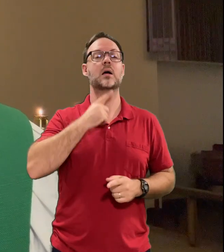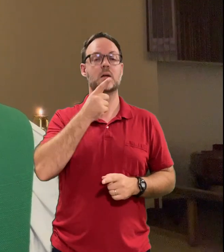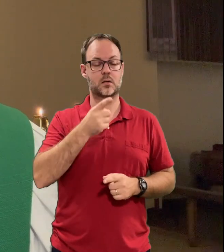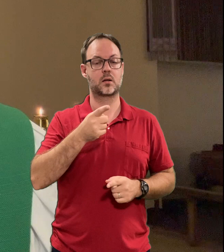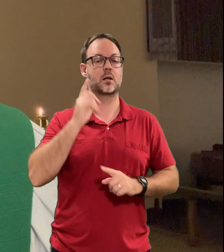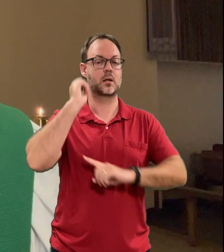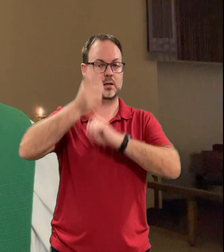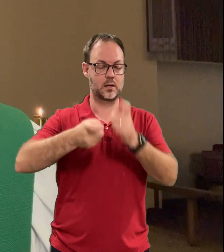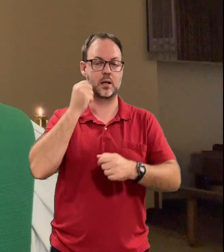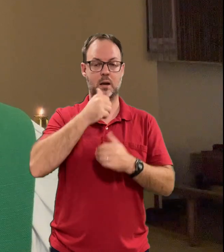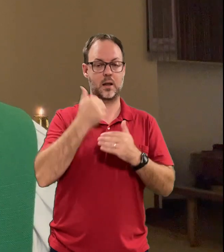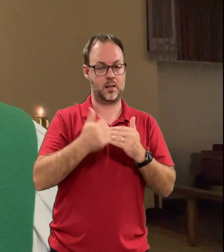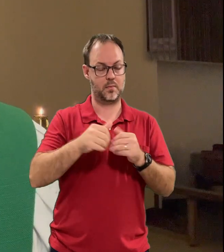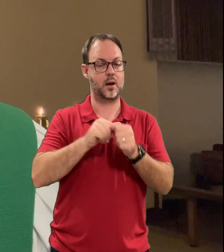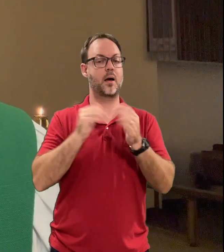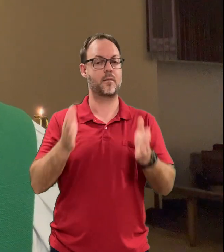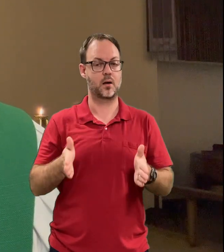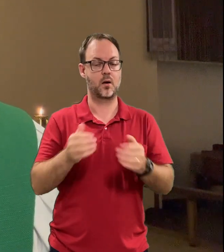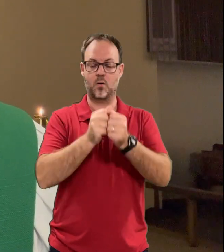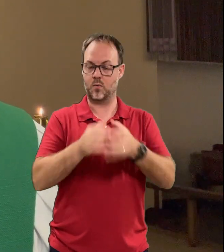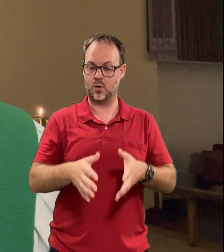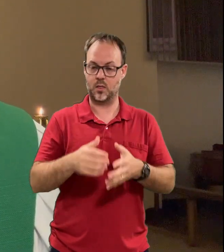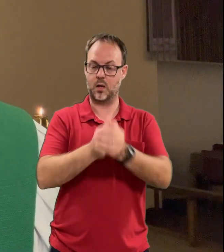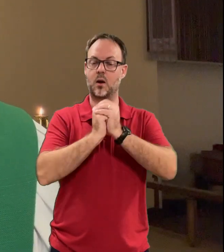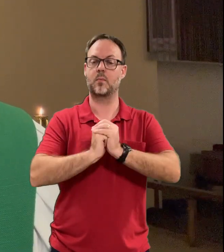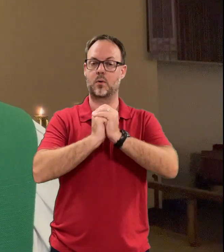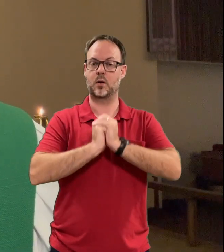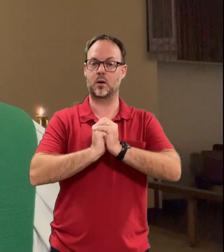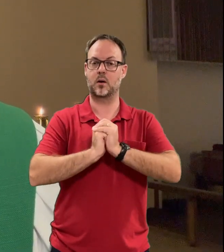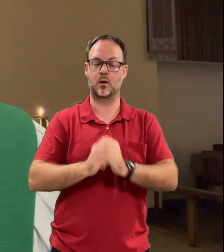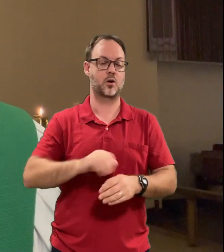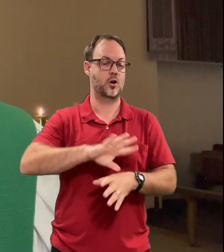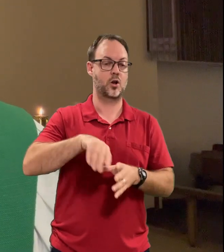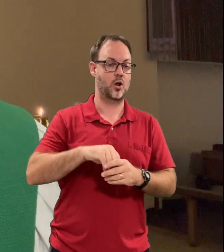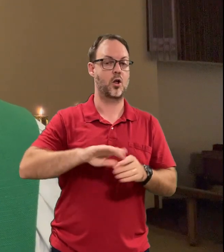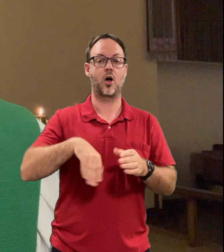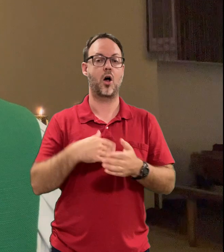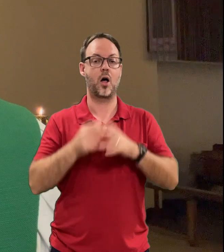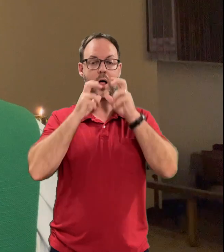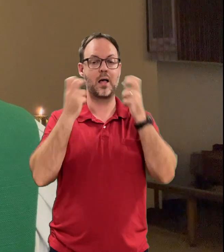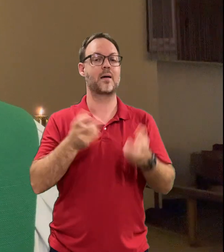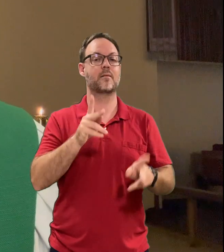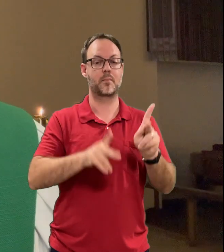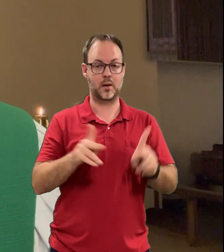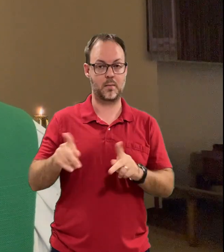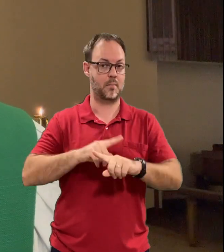God certainly gives daily bread to everyone without our prayers, even to all the evil